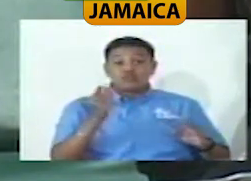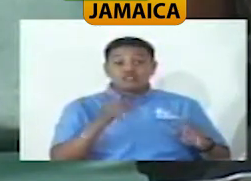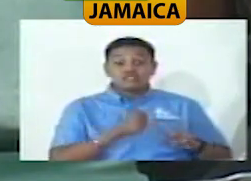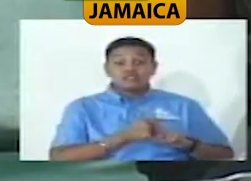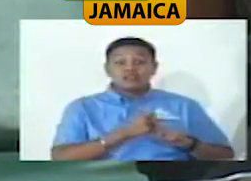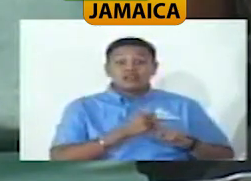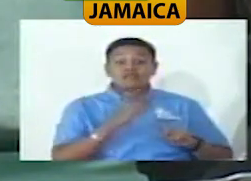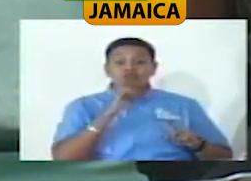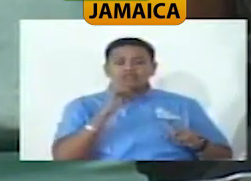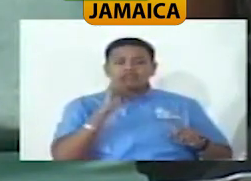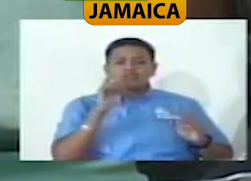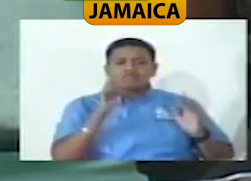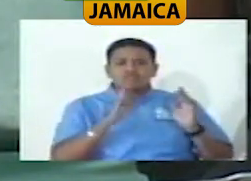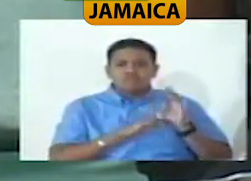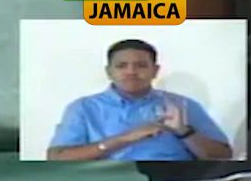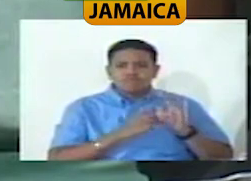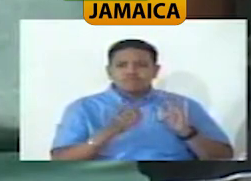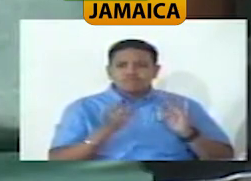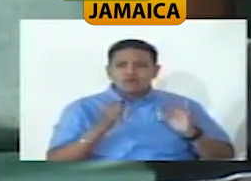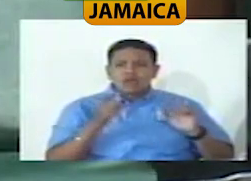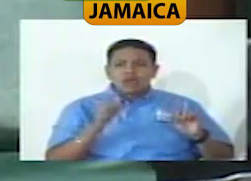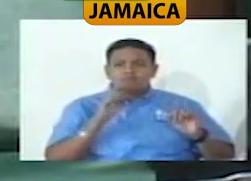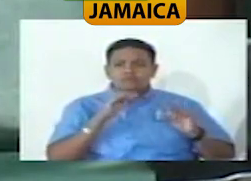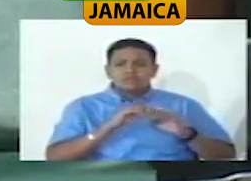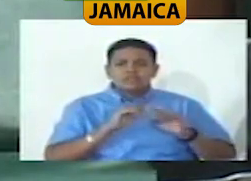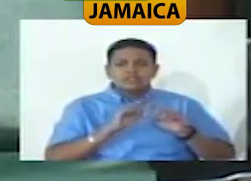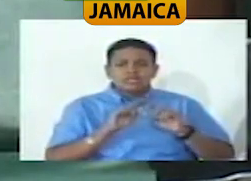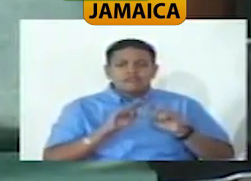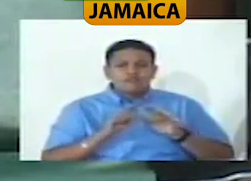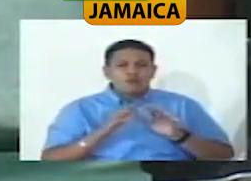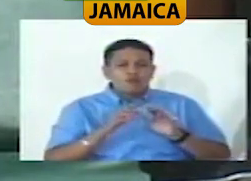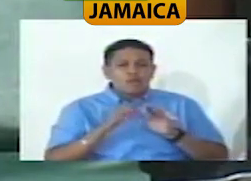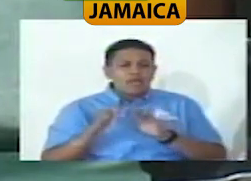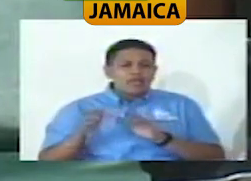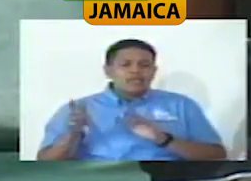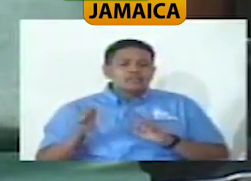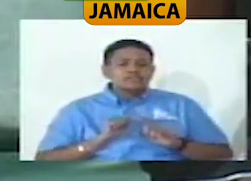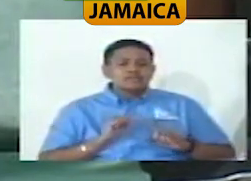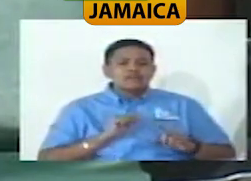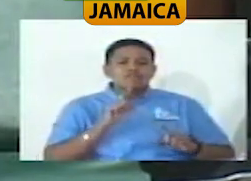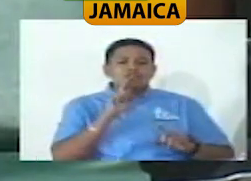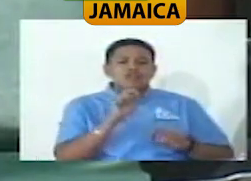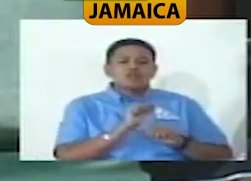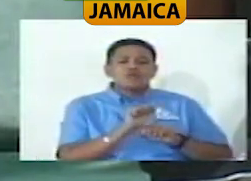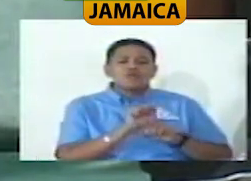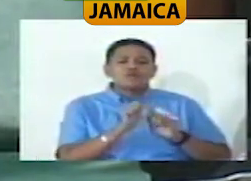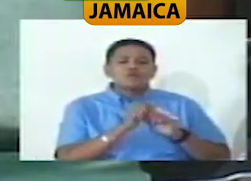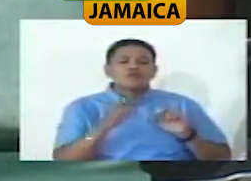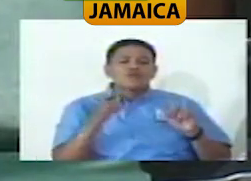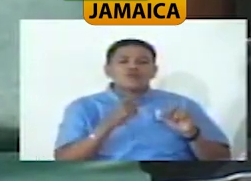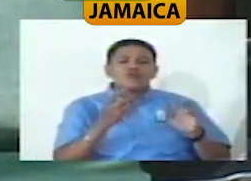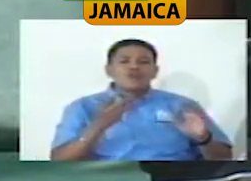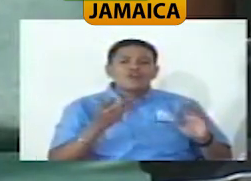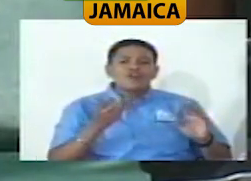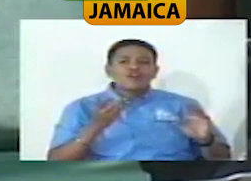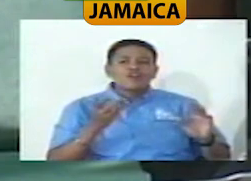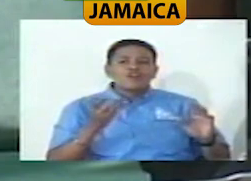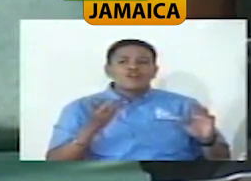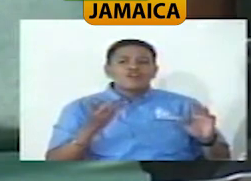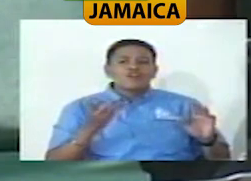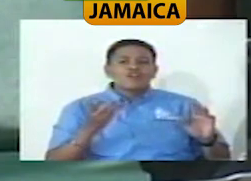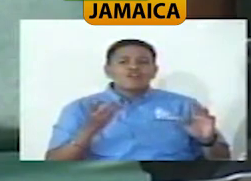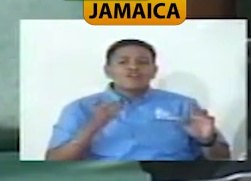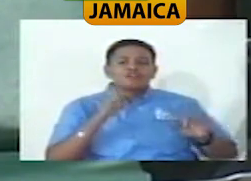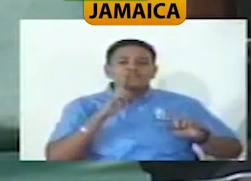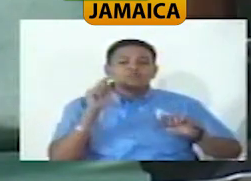be realized, and in different ways I was working with her to